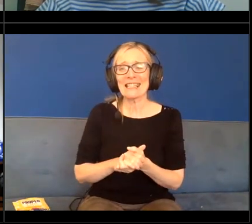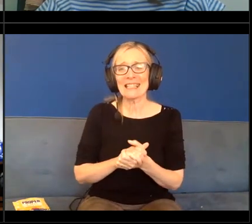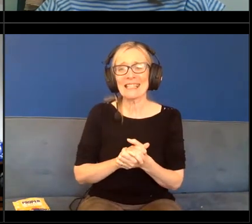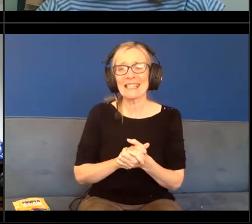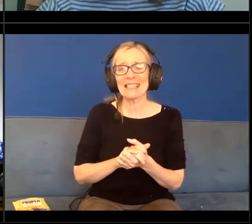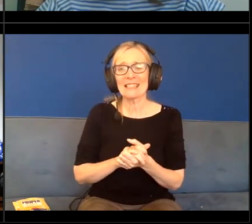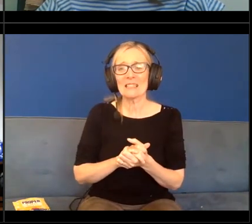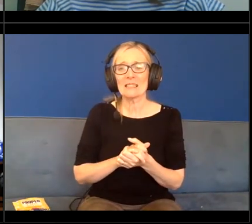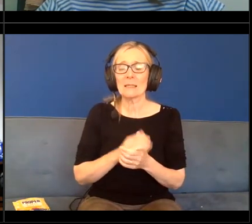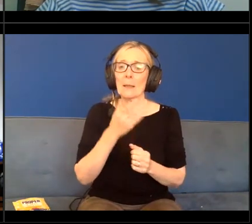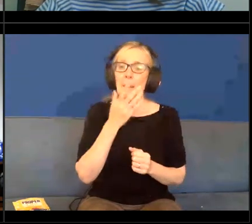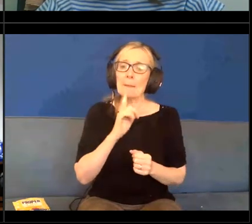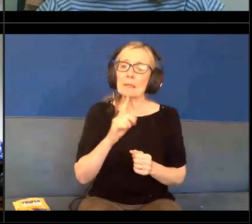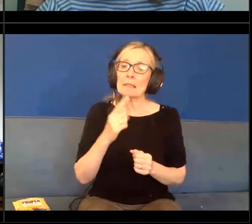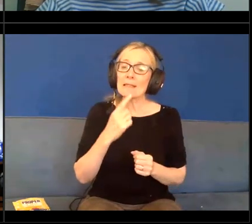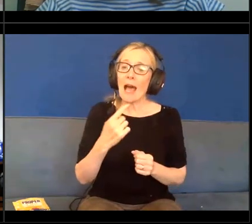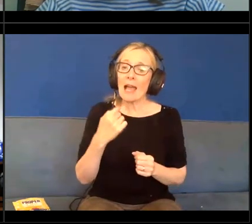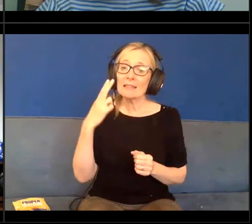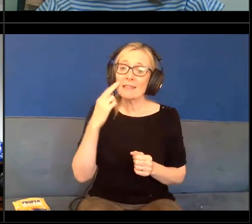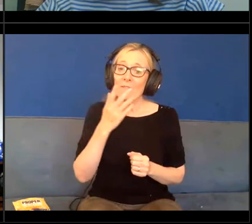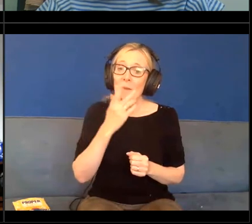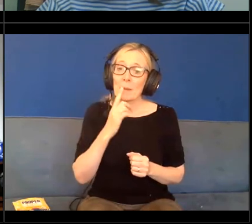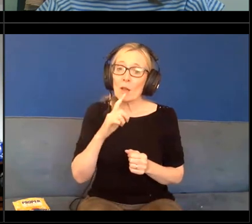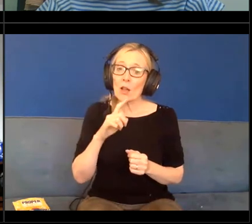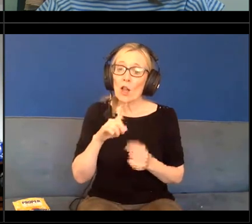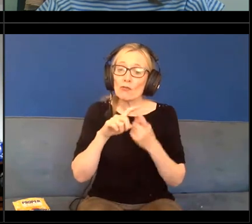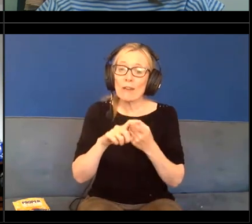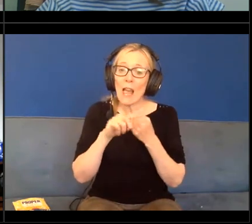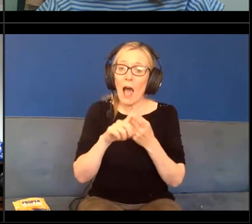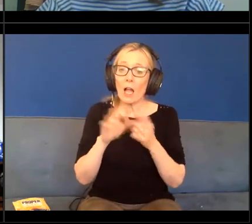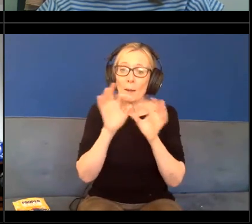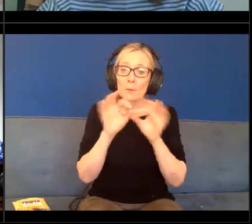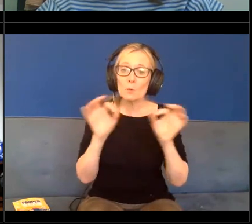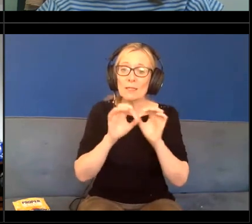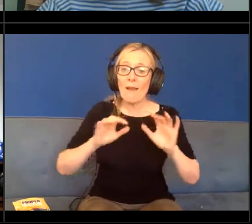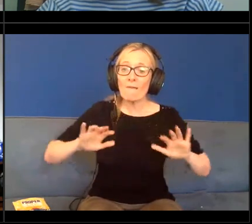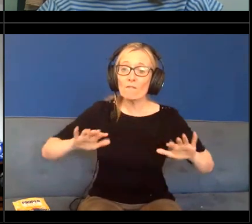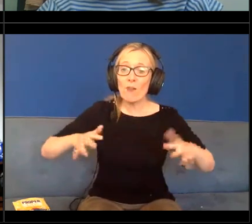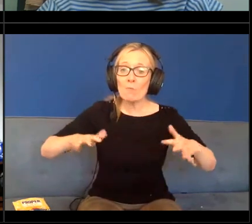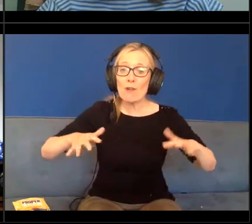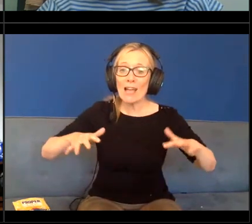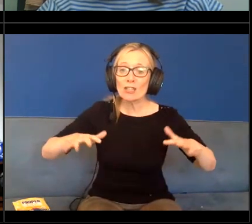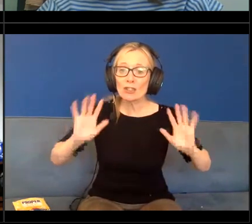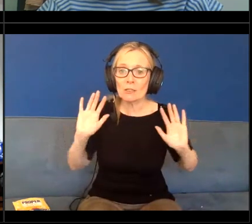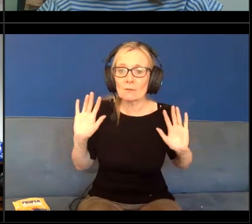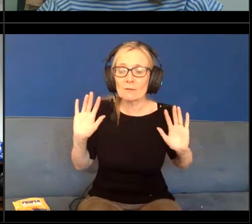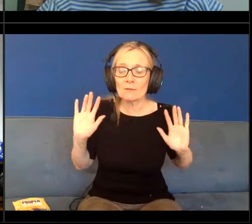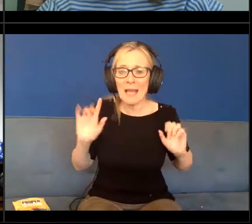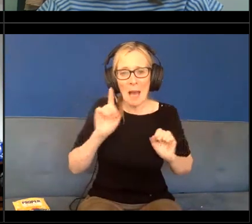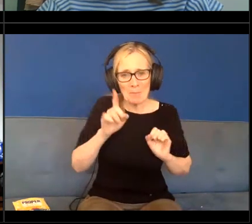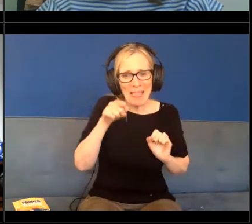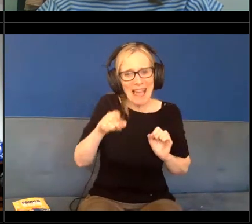People say that deaf people rely on vibration. Yes, vibration is one part of hearing